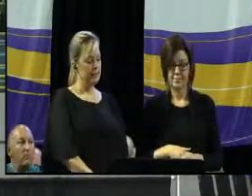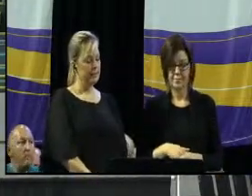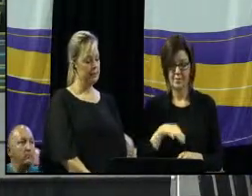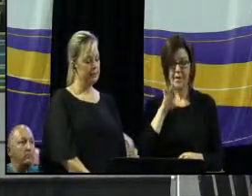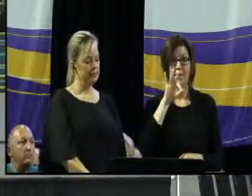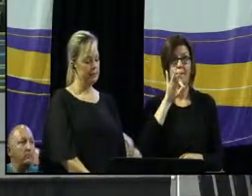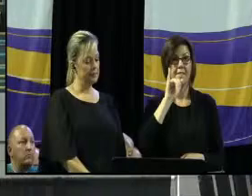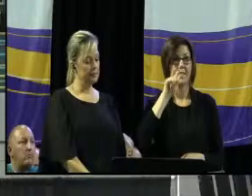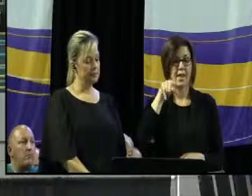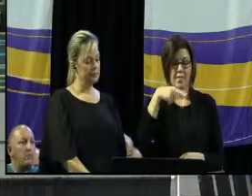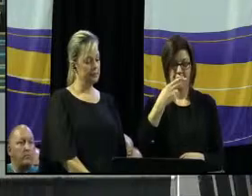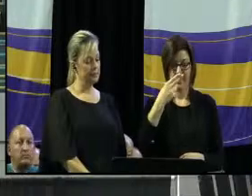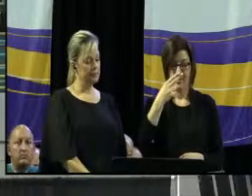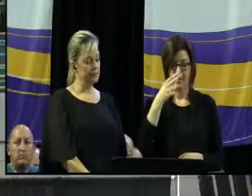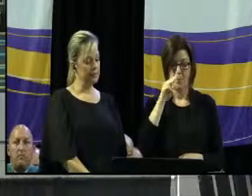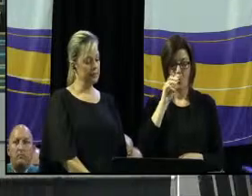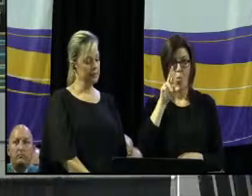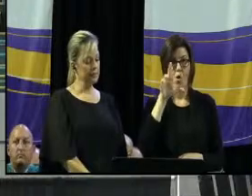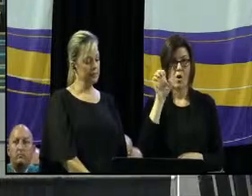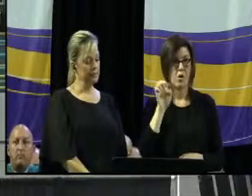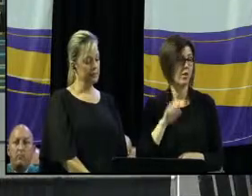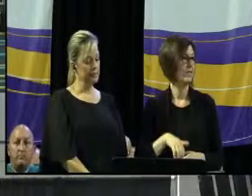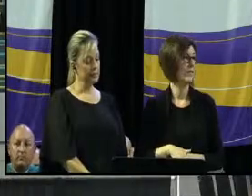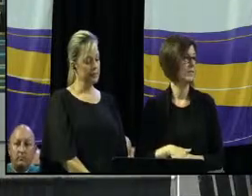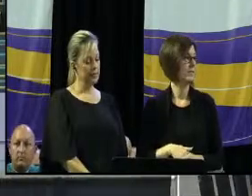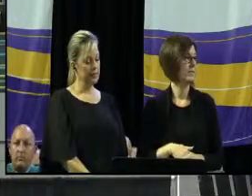Faith Alasia Moore.